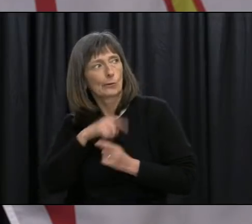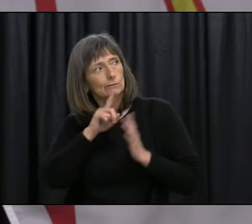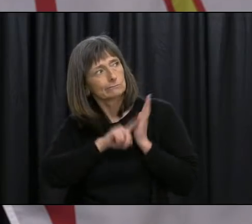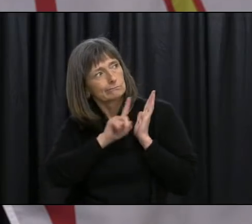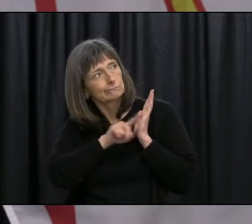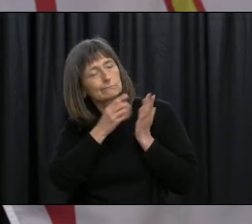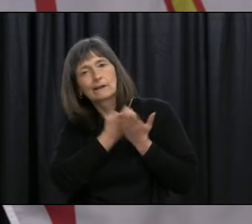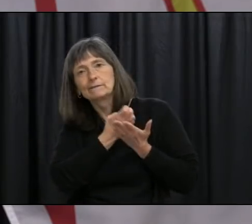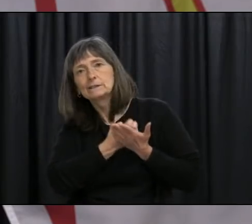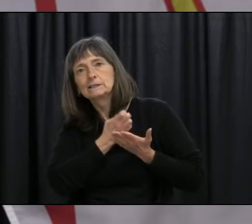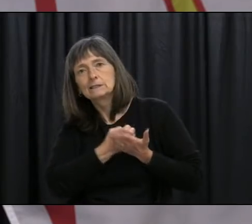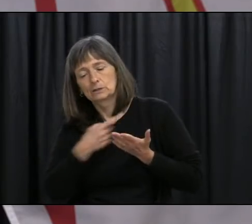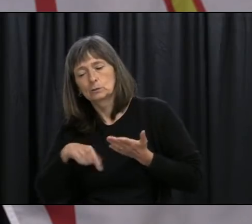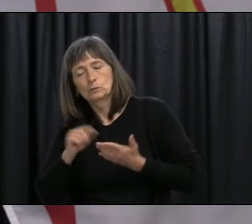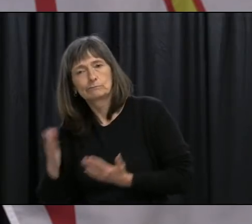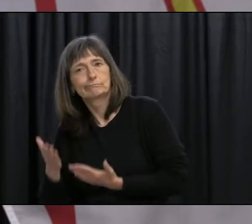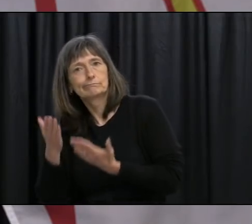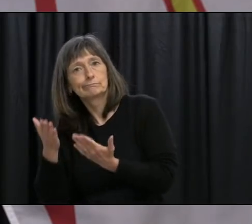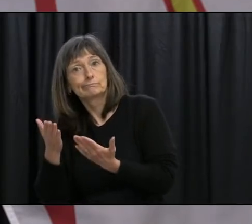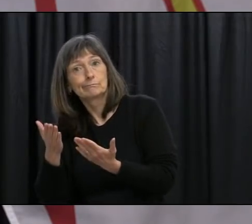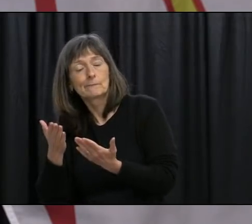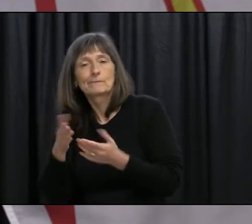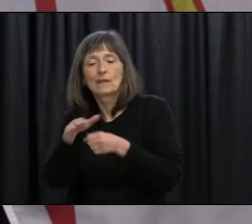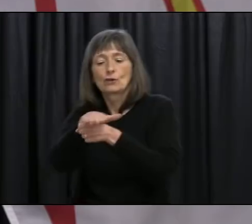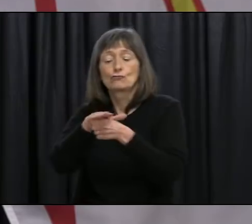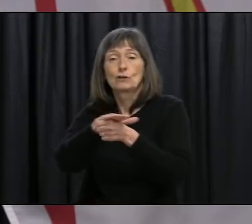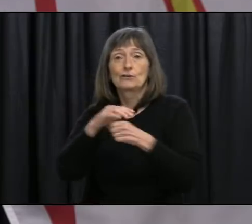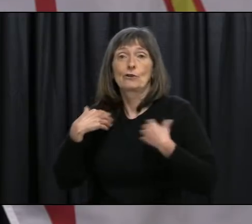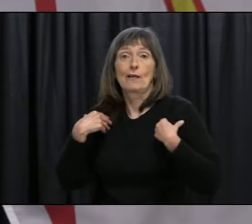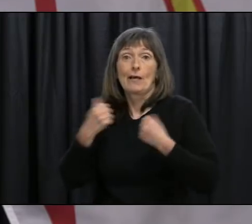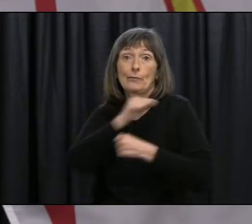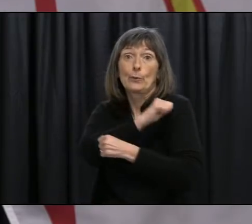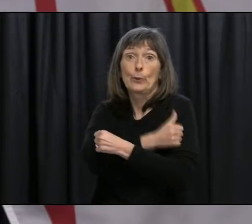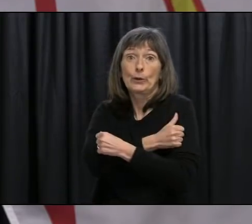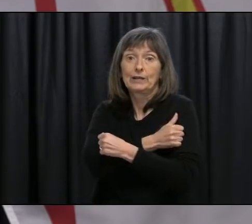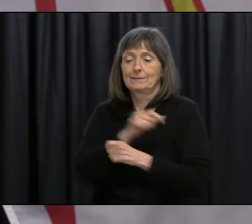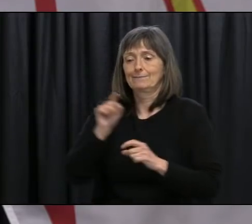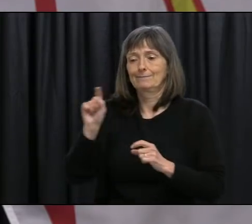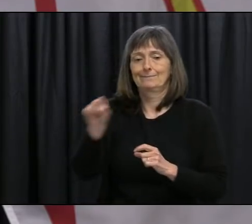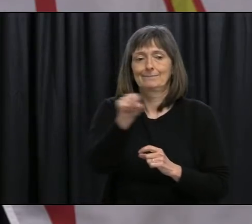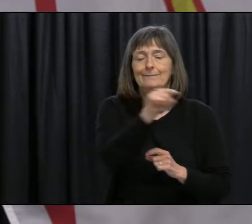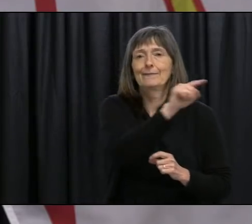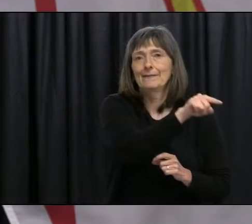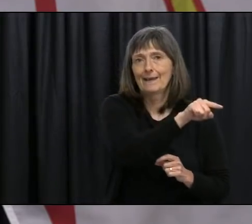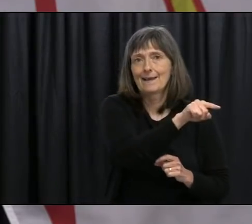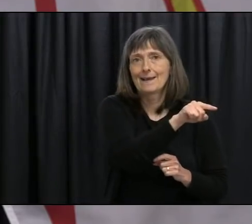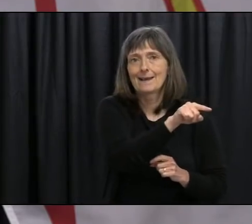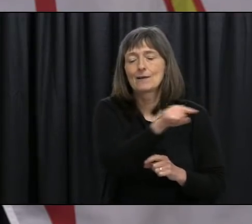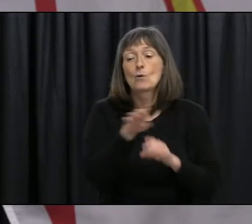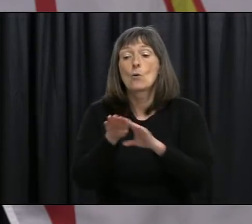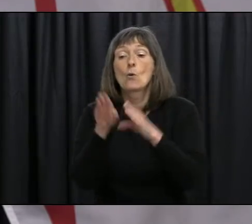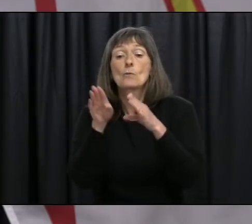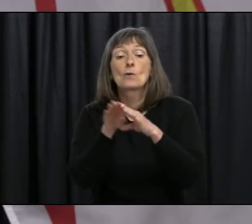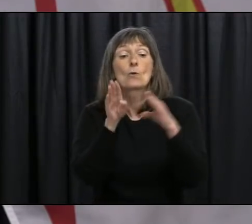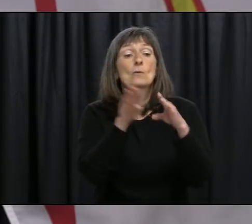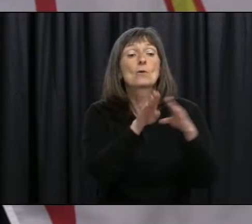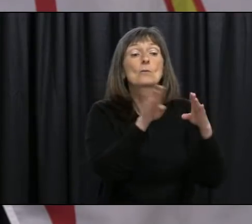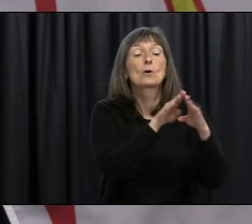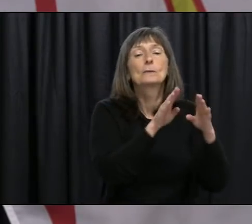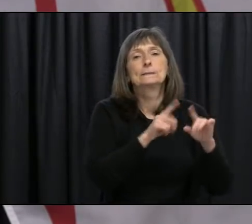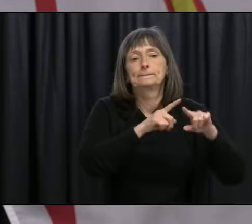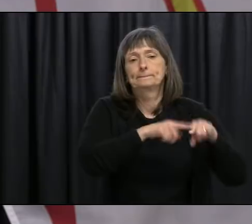and the regional health authorities are opening their facilities as